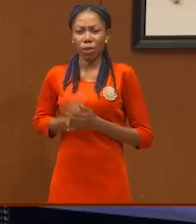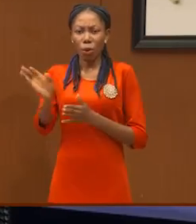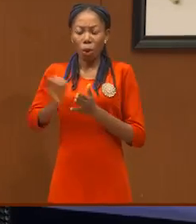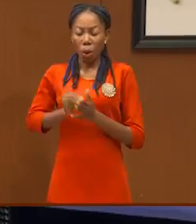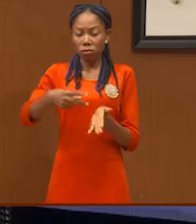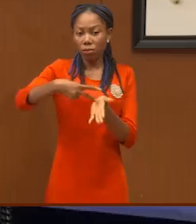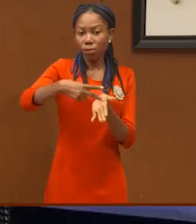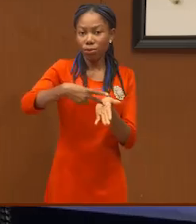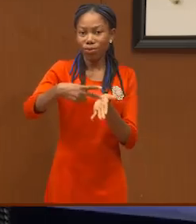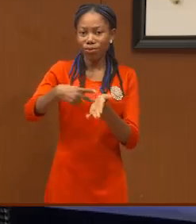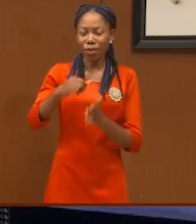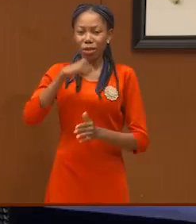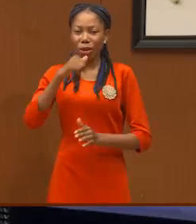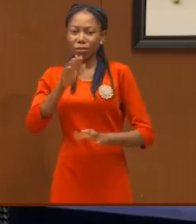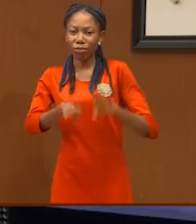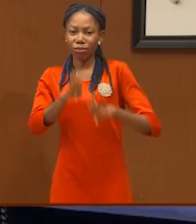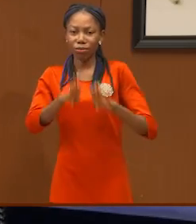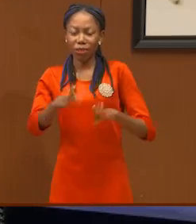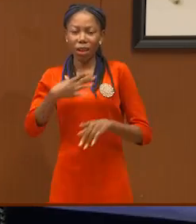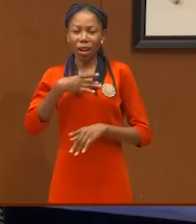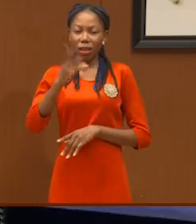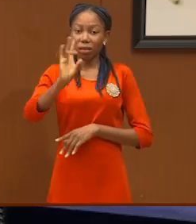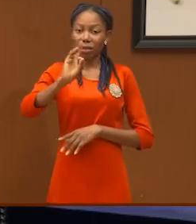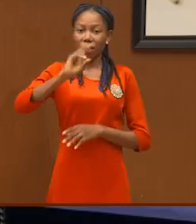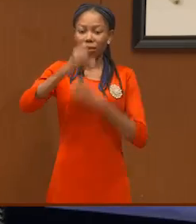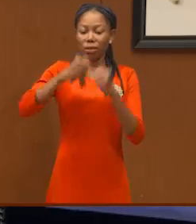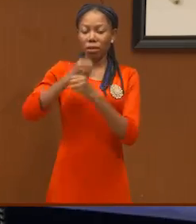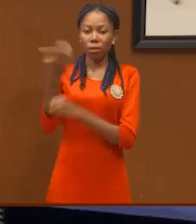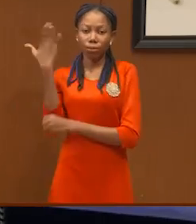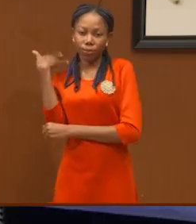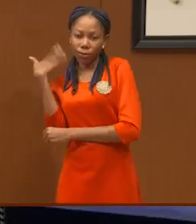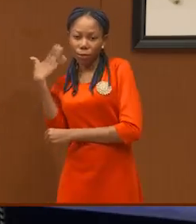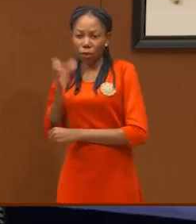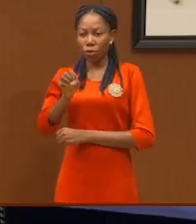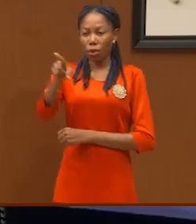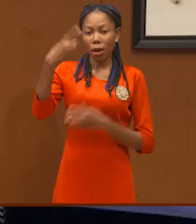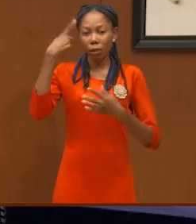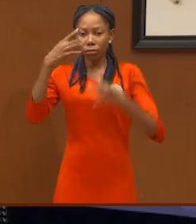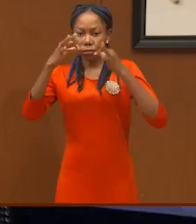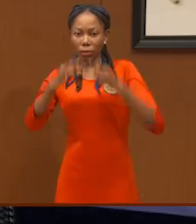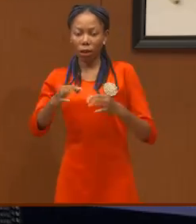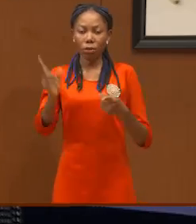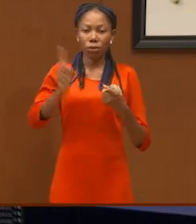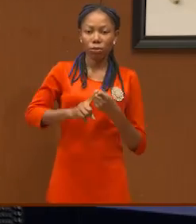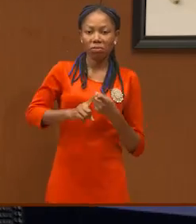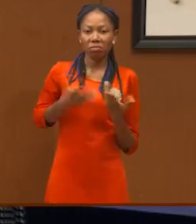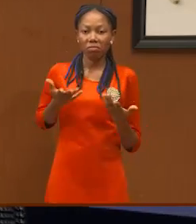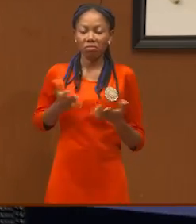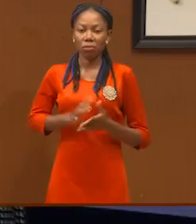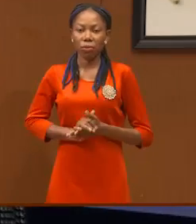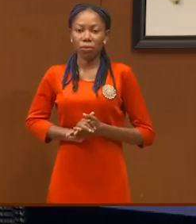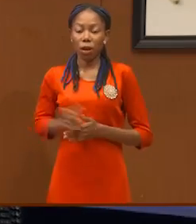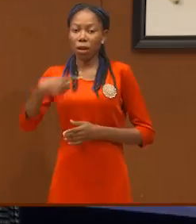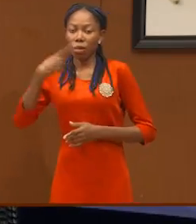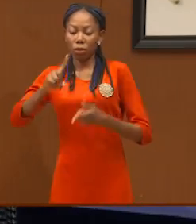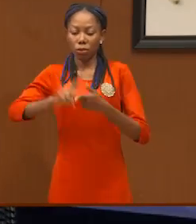payment around 7 years ago now. So I decided to evict